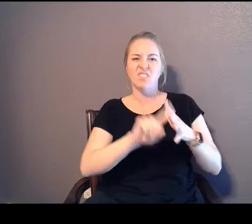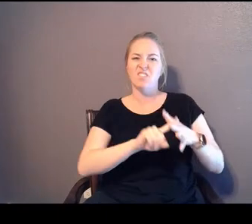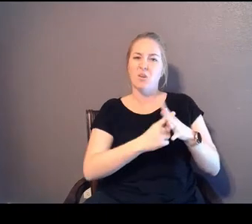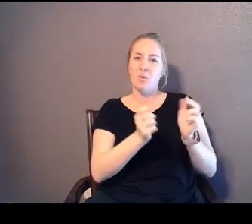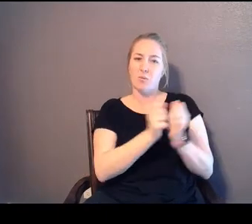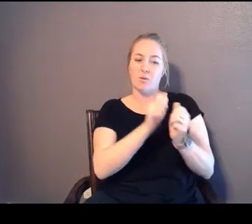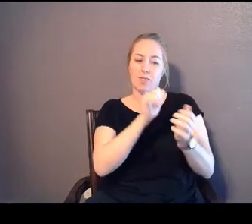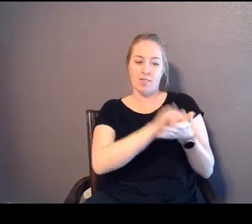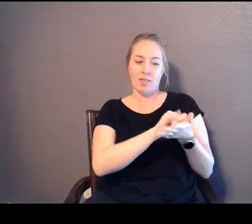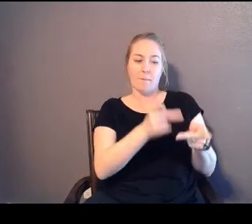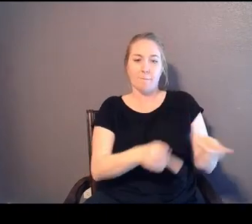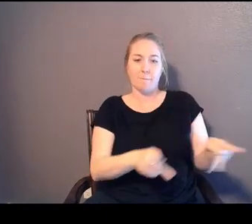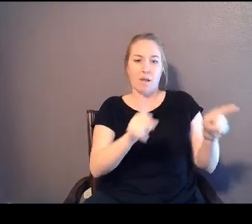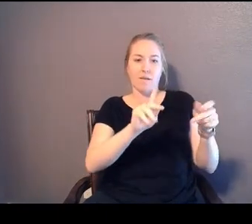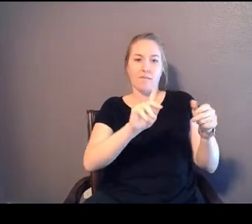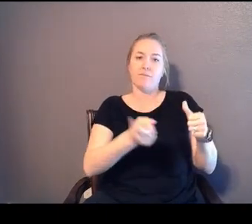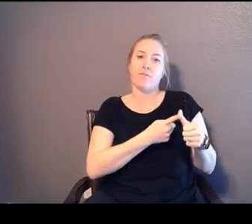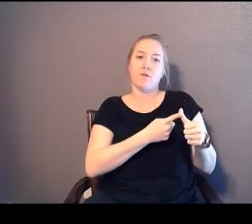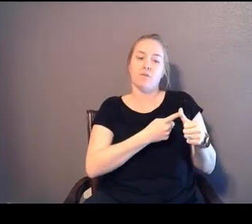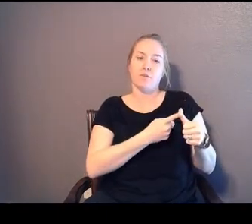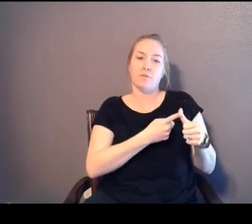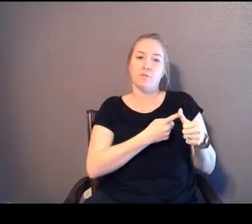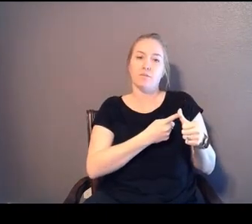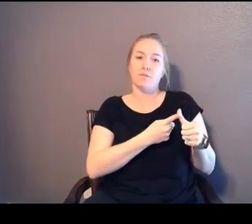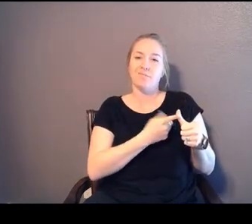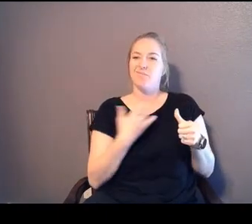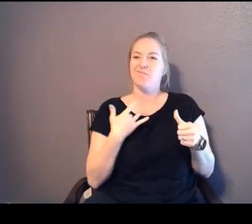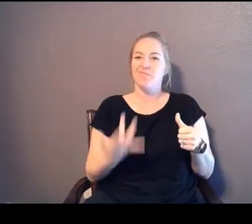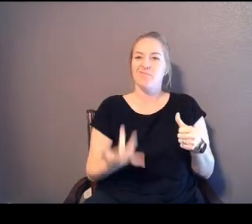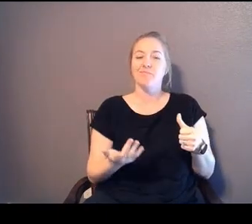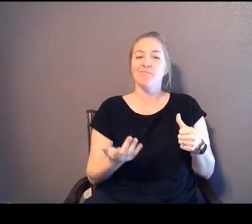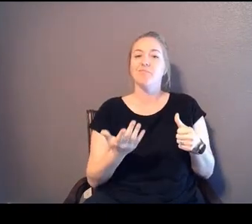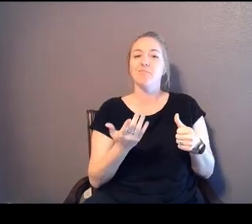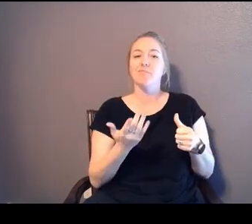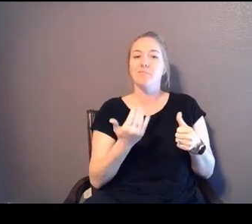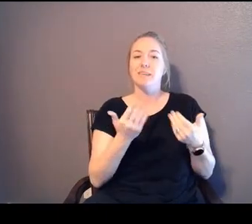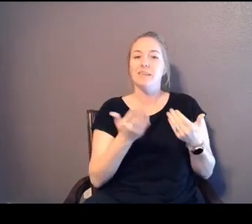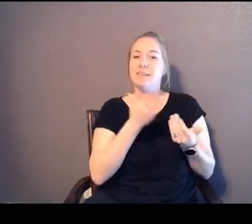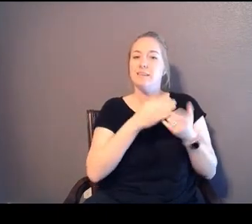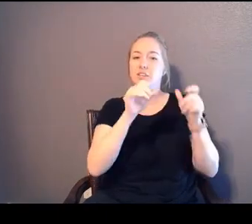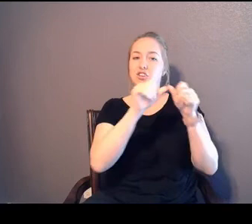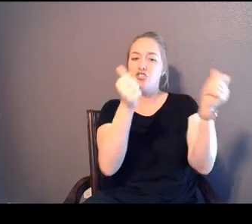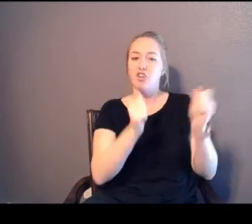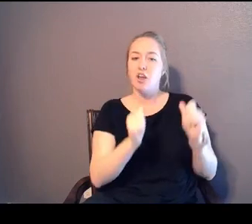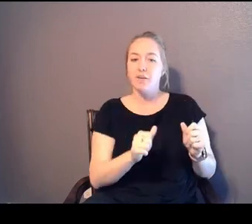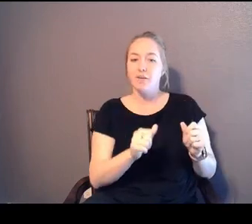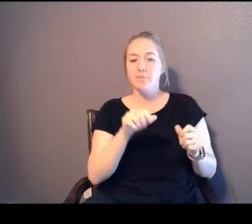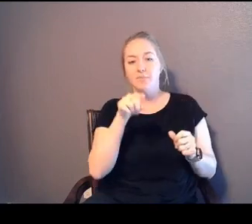because it's usually a pretty easy shape. This one's kind of like